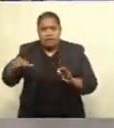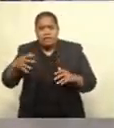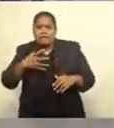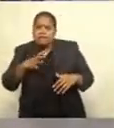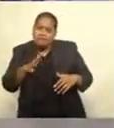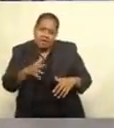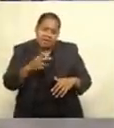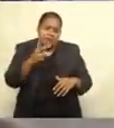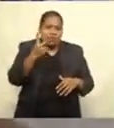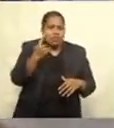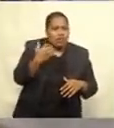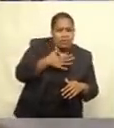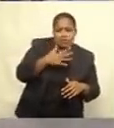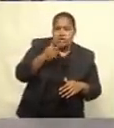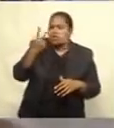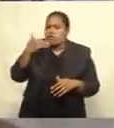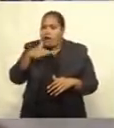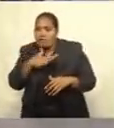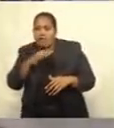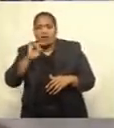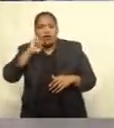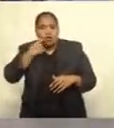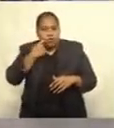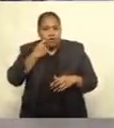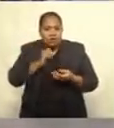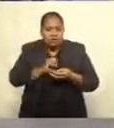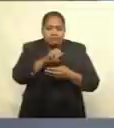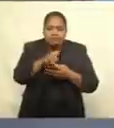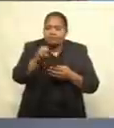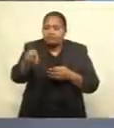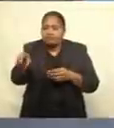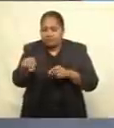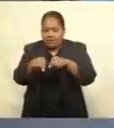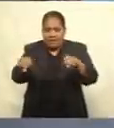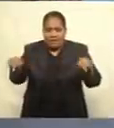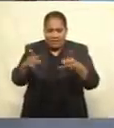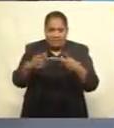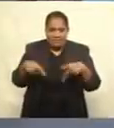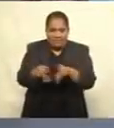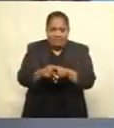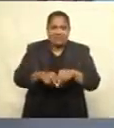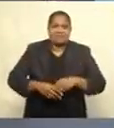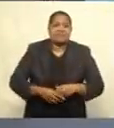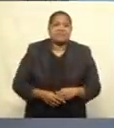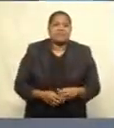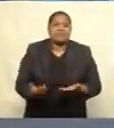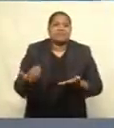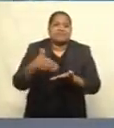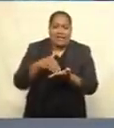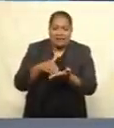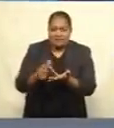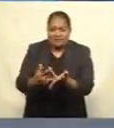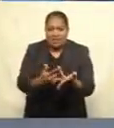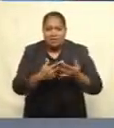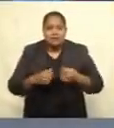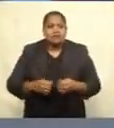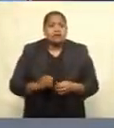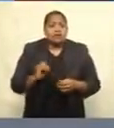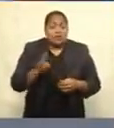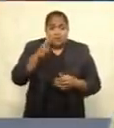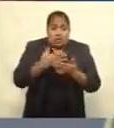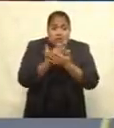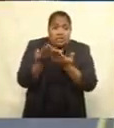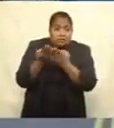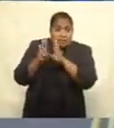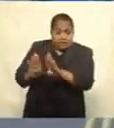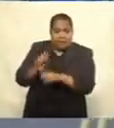100 and 200 police officers will again top up those that are already there. This 4 days lockdown has allowed the Health